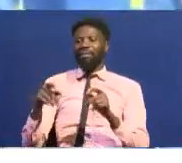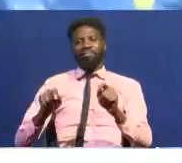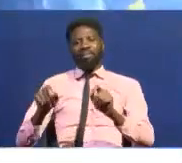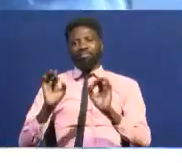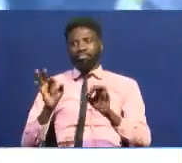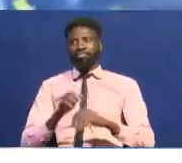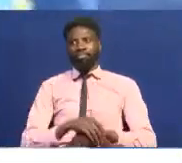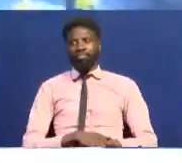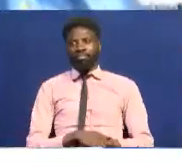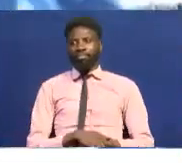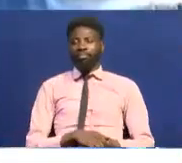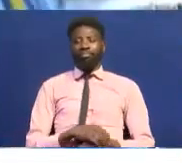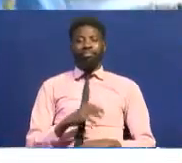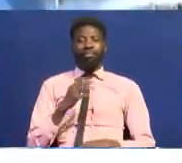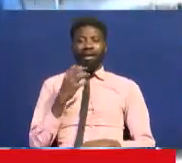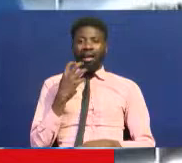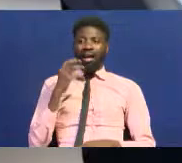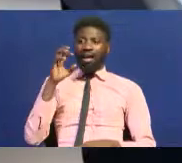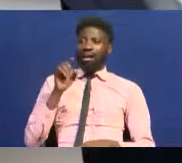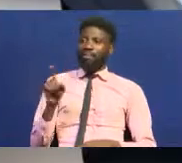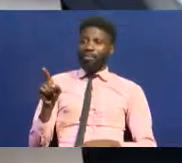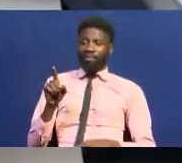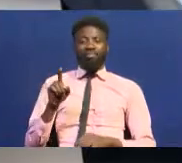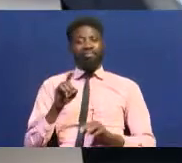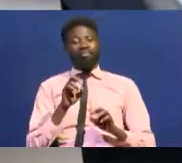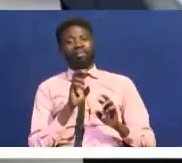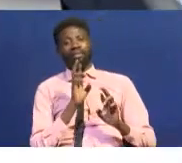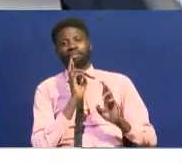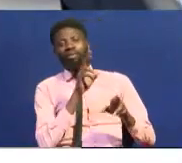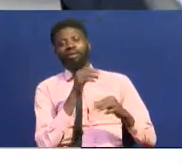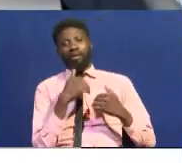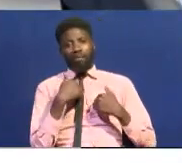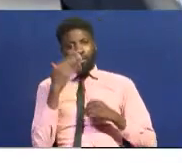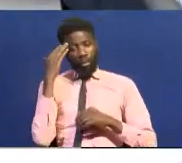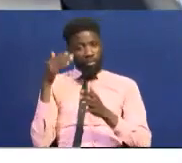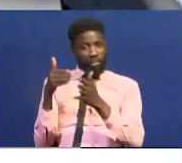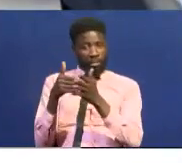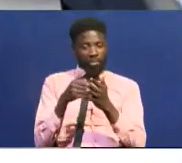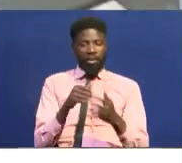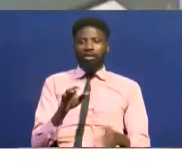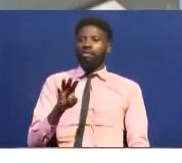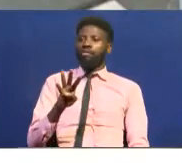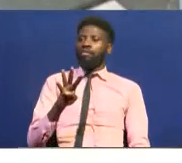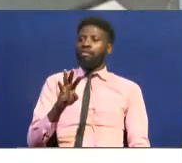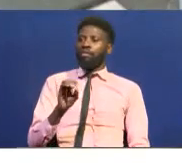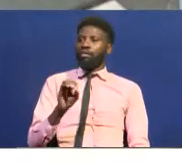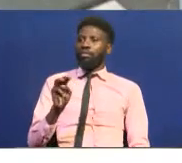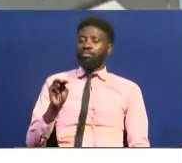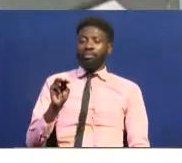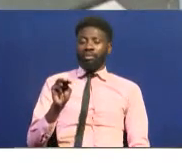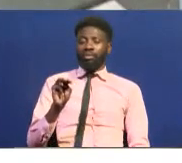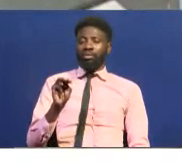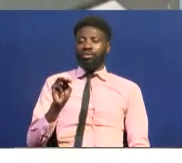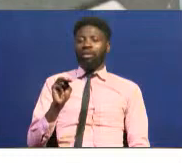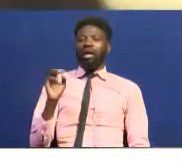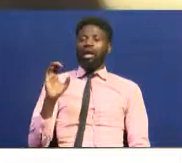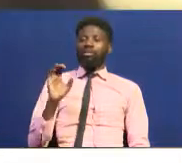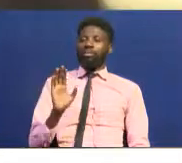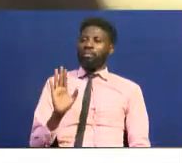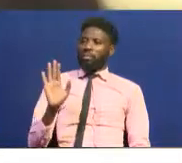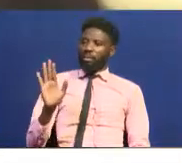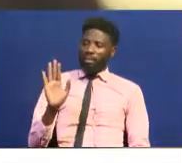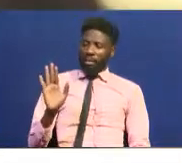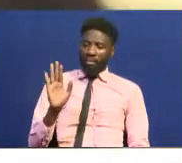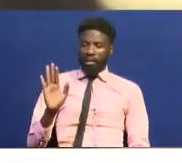is facing a legal claim accusing it of effectively locking 40 million British customers into its iCloud service and charging them